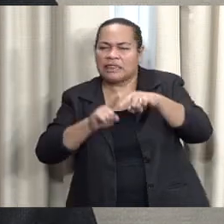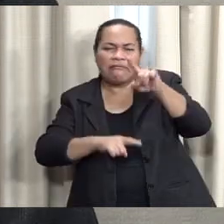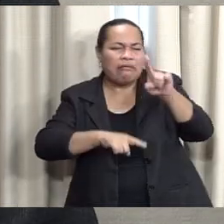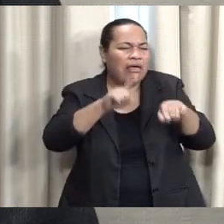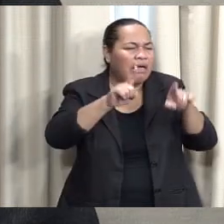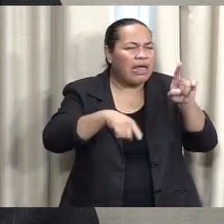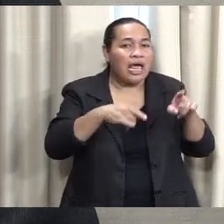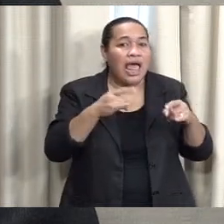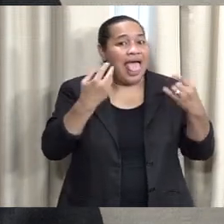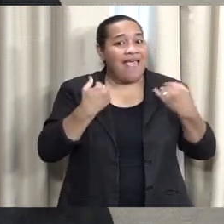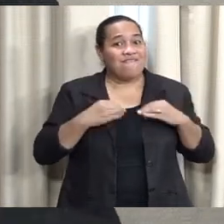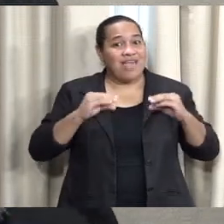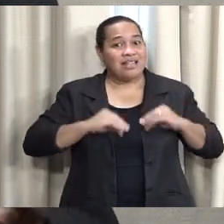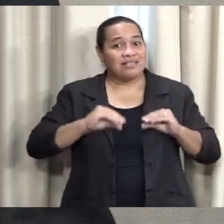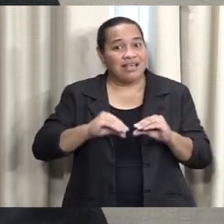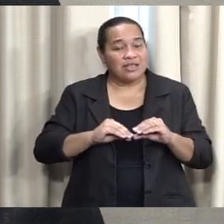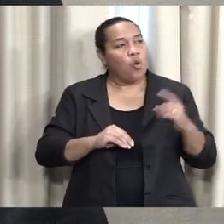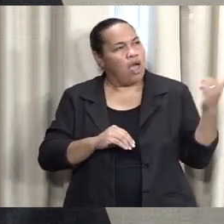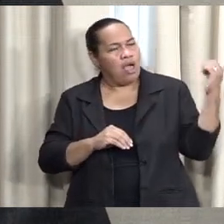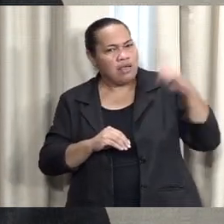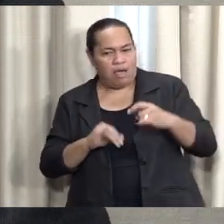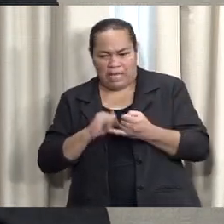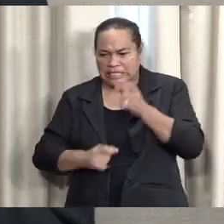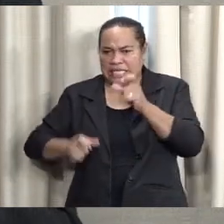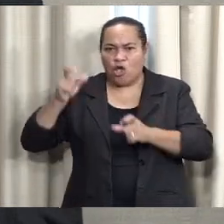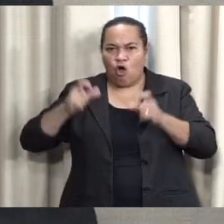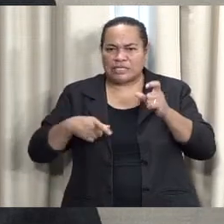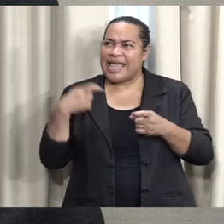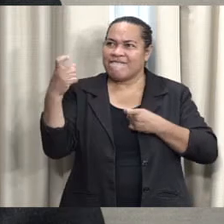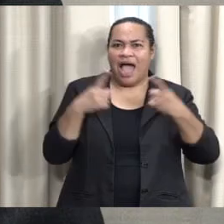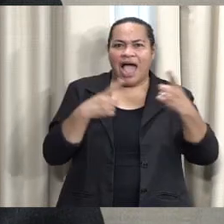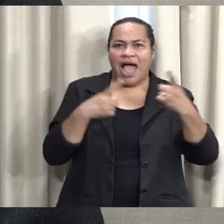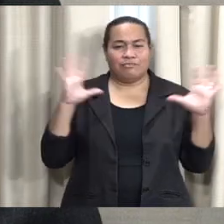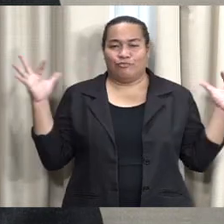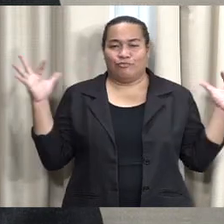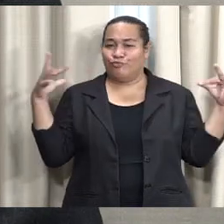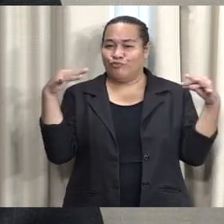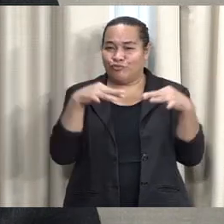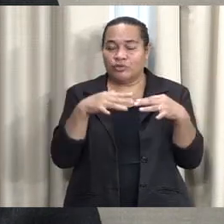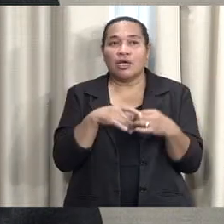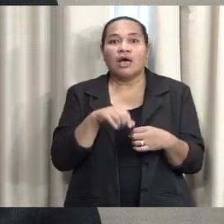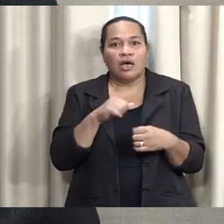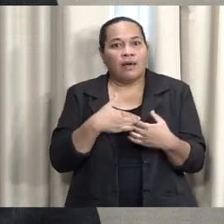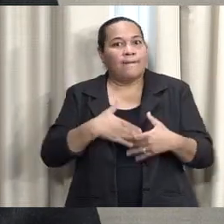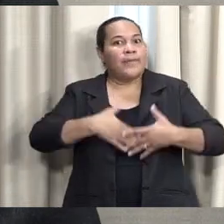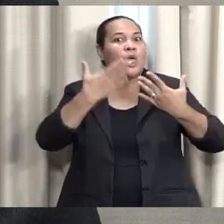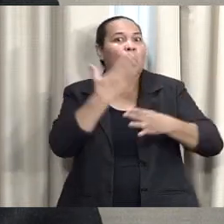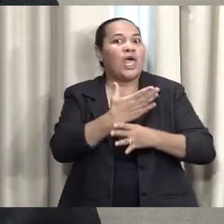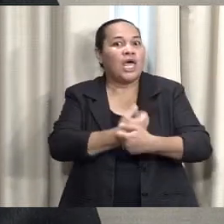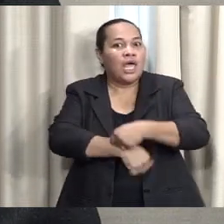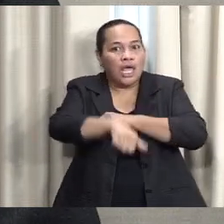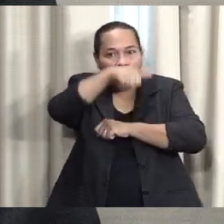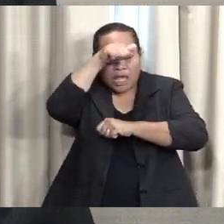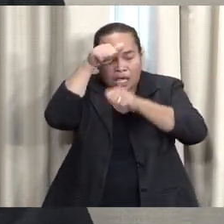will bring investors together, which will bring stakeholders together. So we have a real task on our hands,